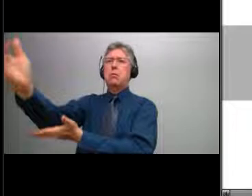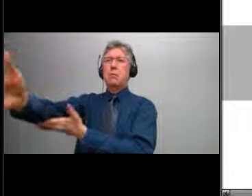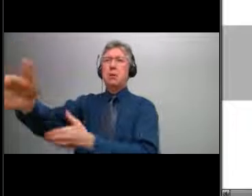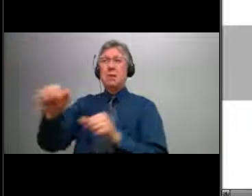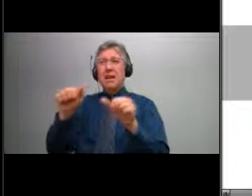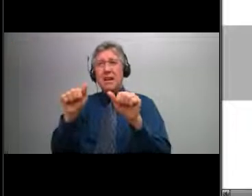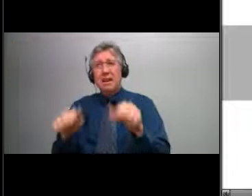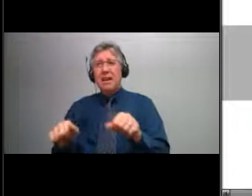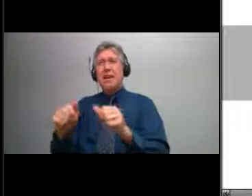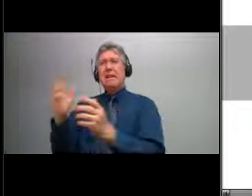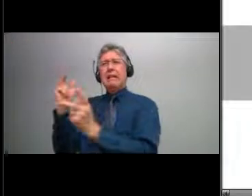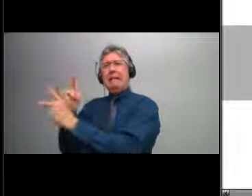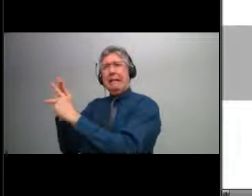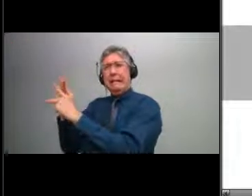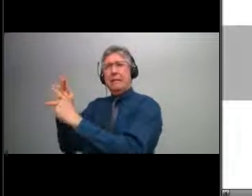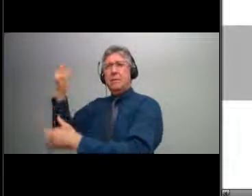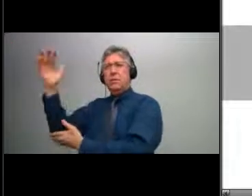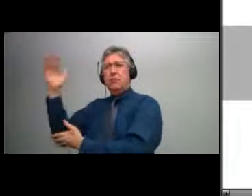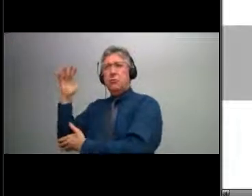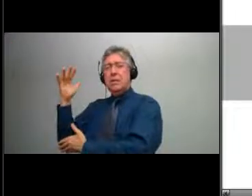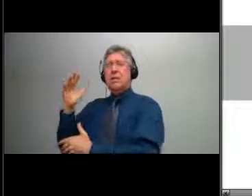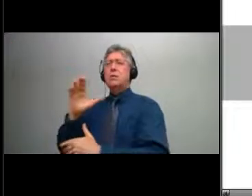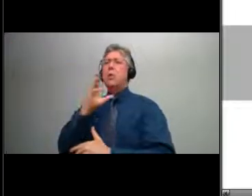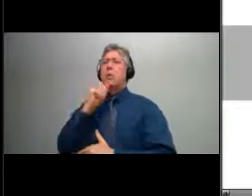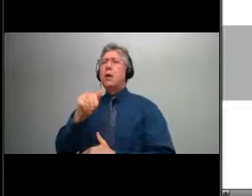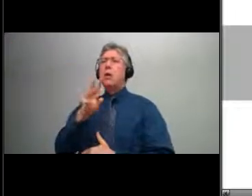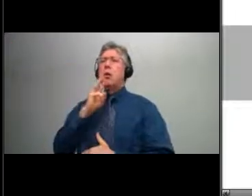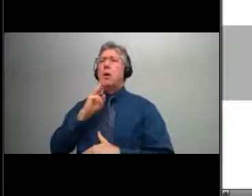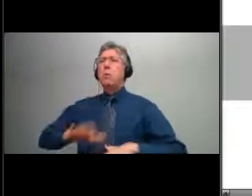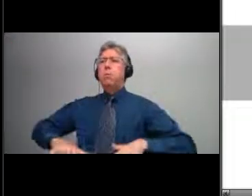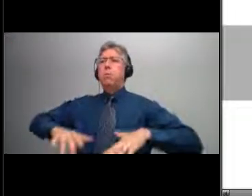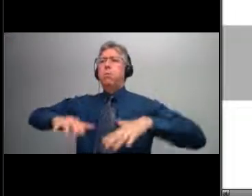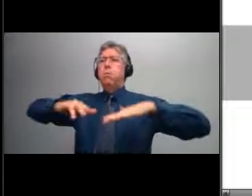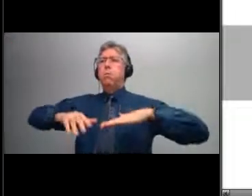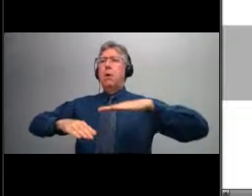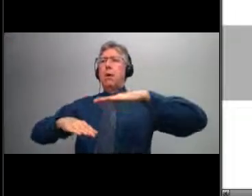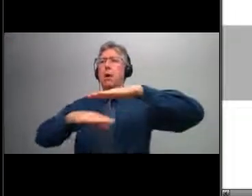control chambers beneath pavement?